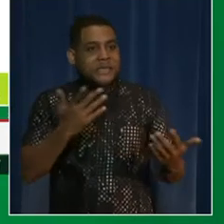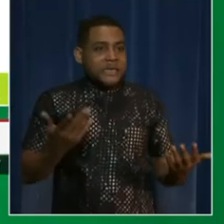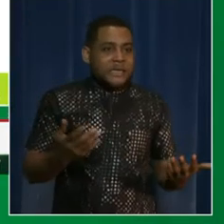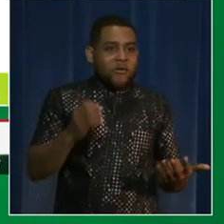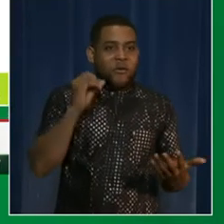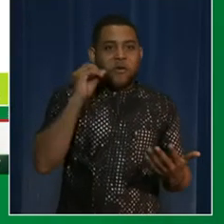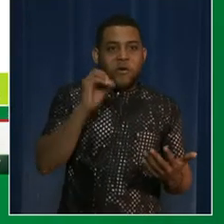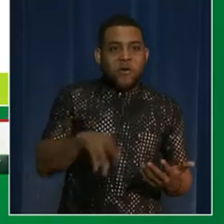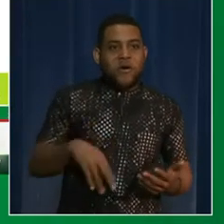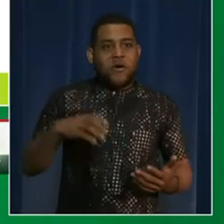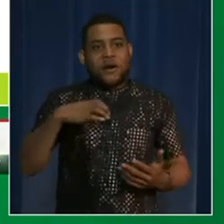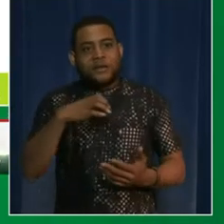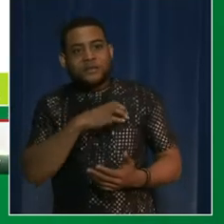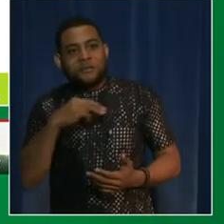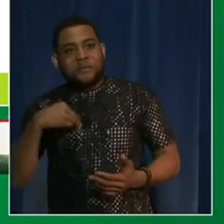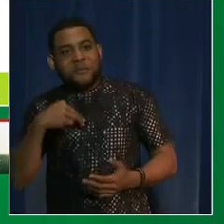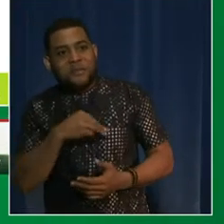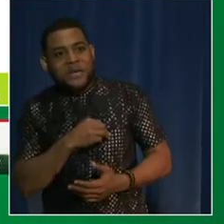McDuffie.